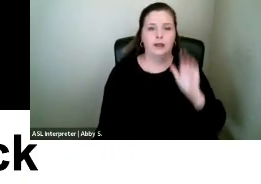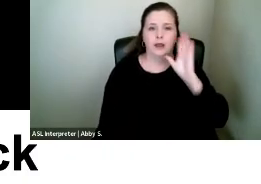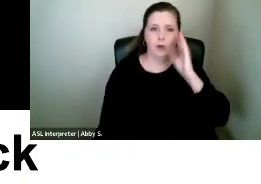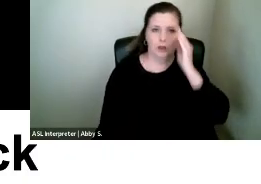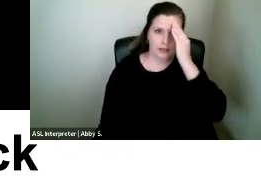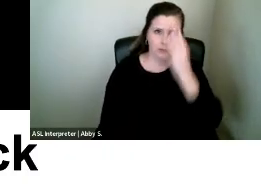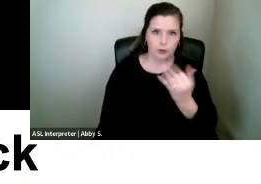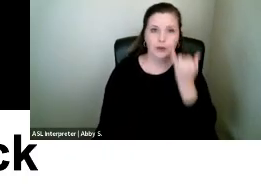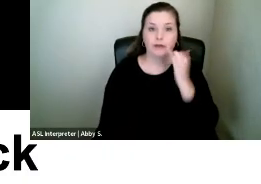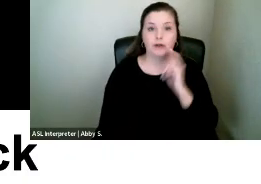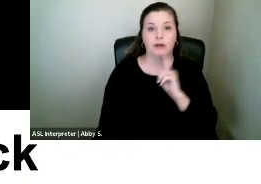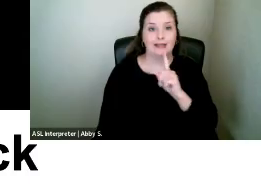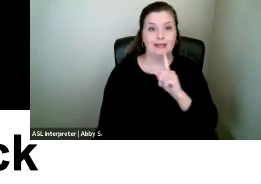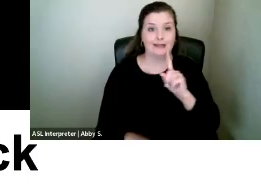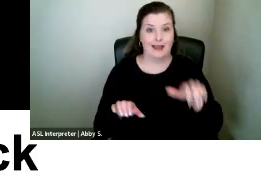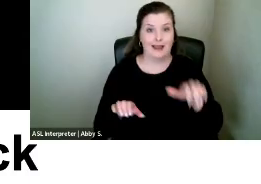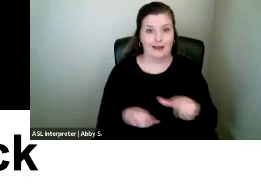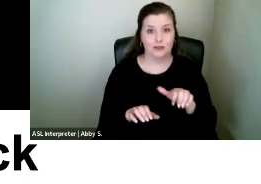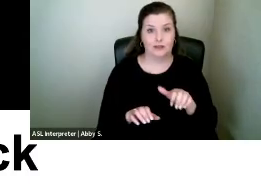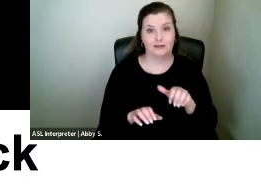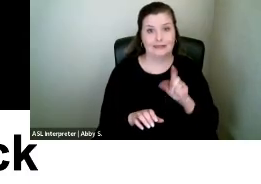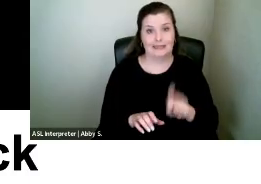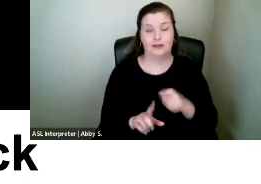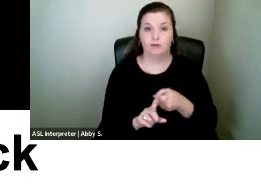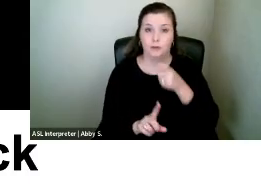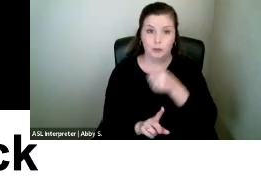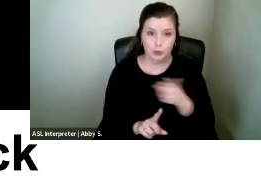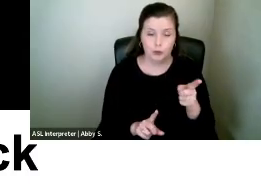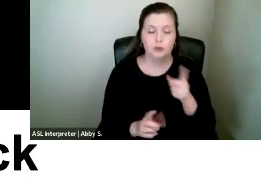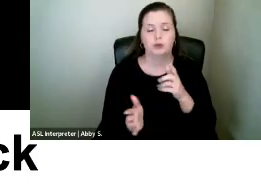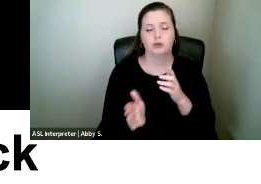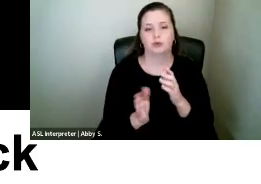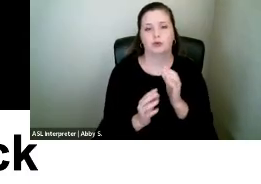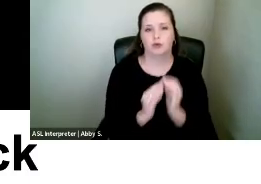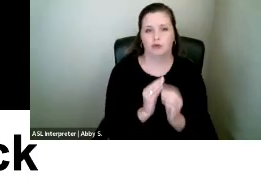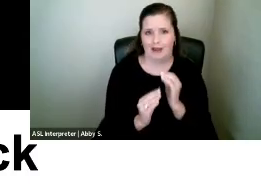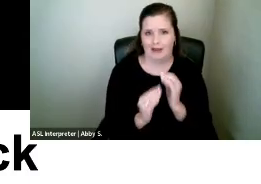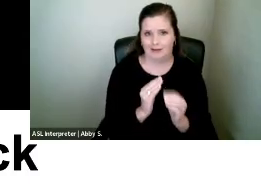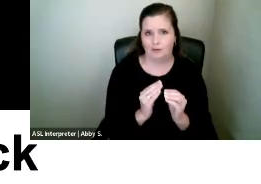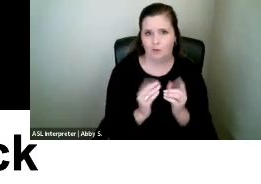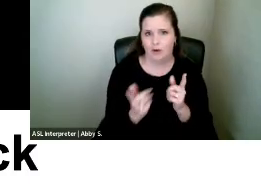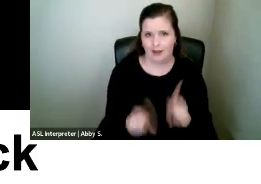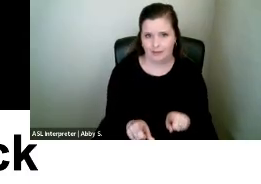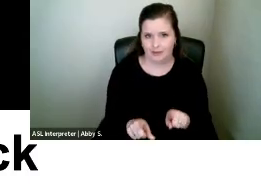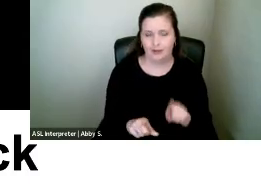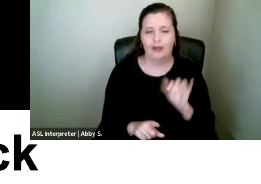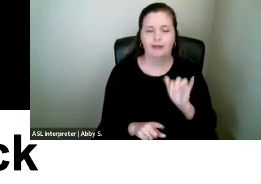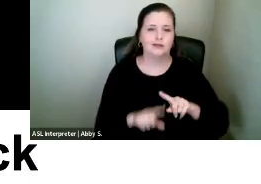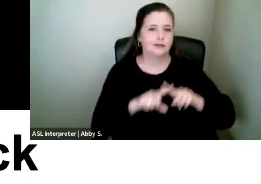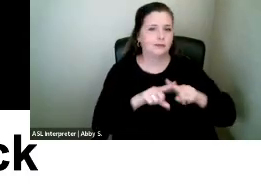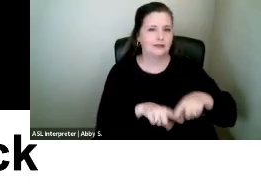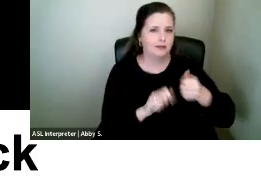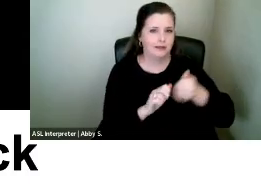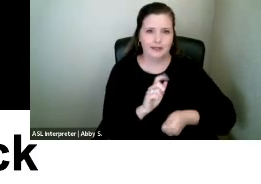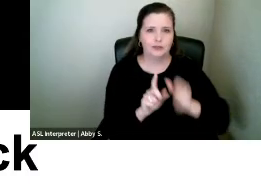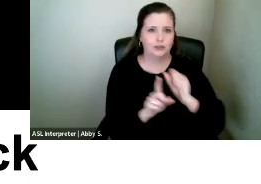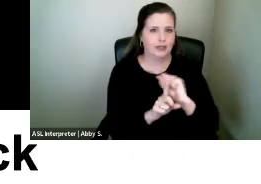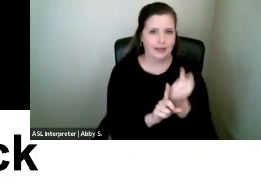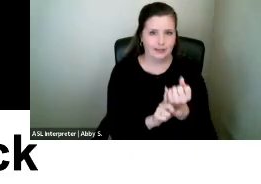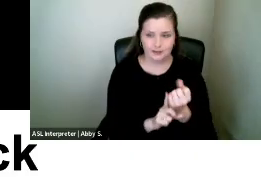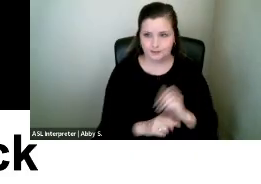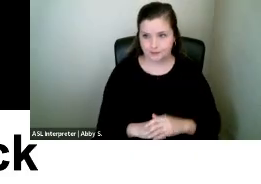needed from you to correct the issue. And that's going to be on a case-by-case basis. Under